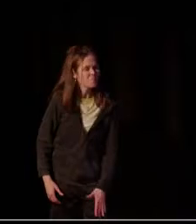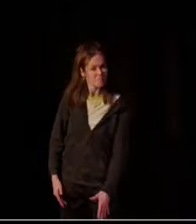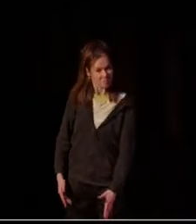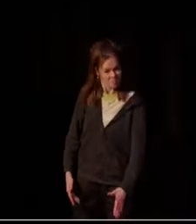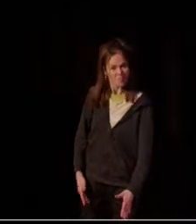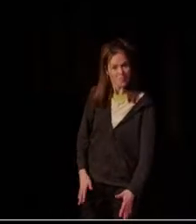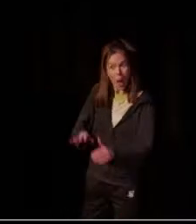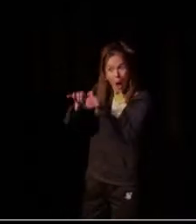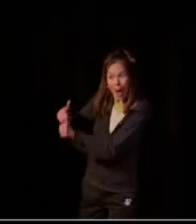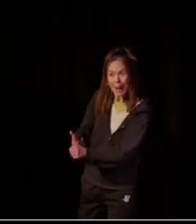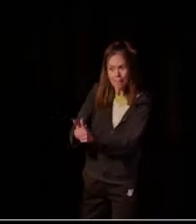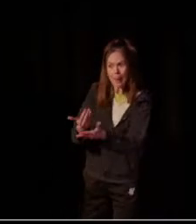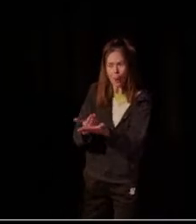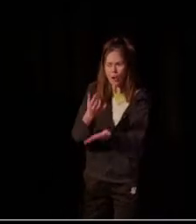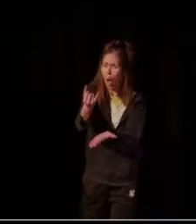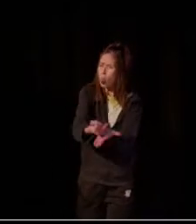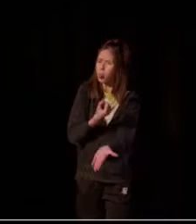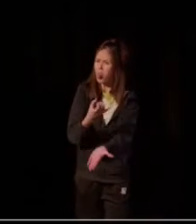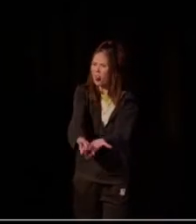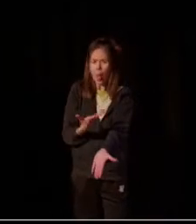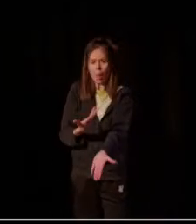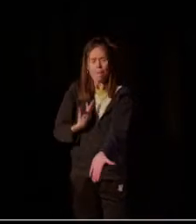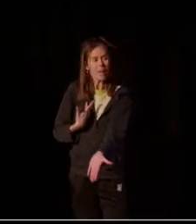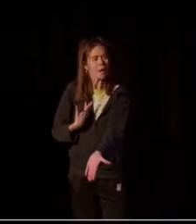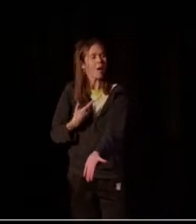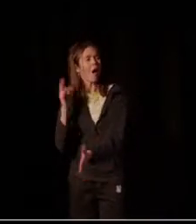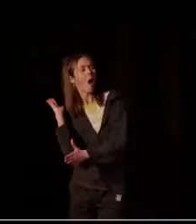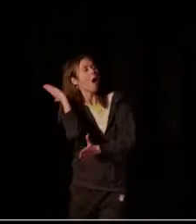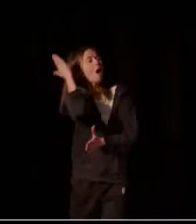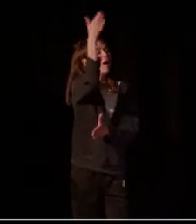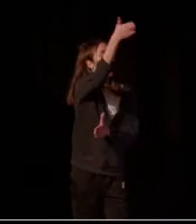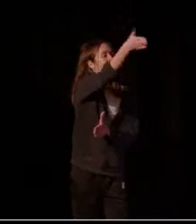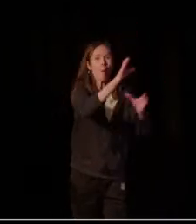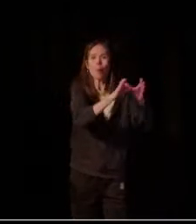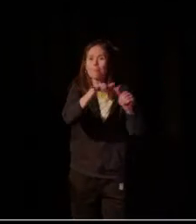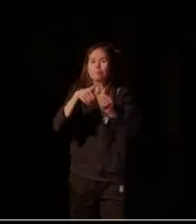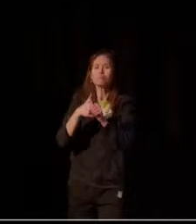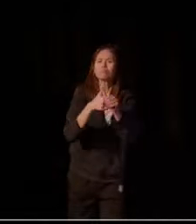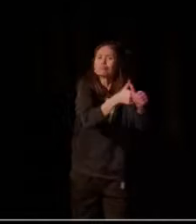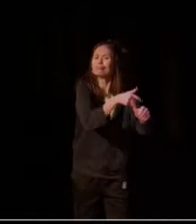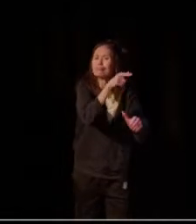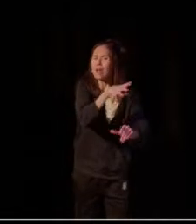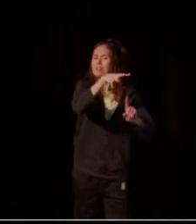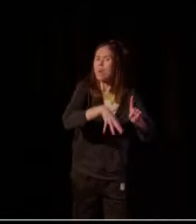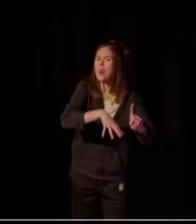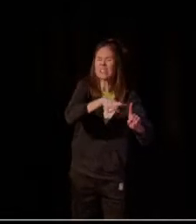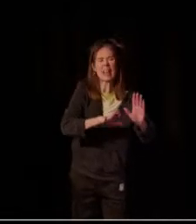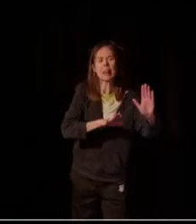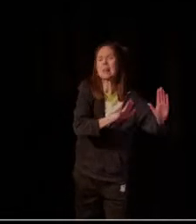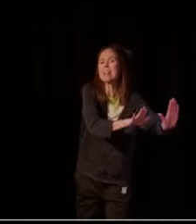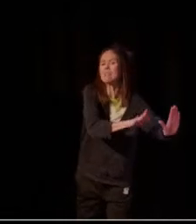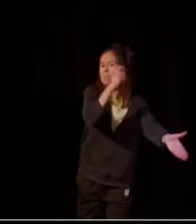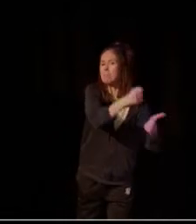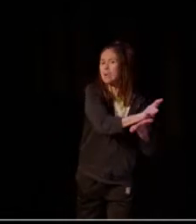let him hide until the time is right. For present vengeance, look to her.